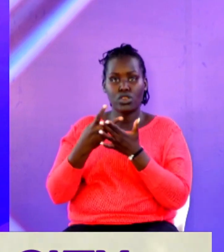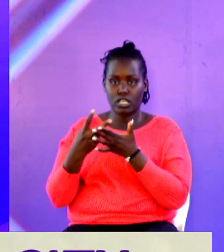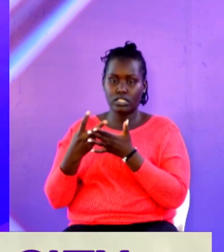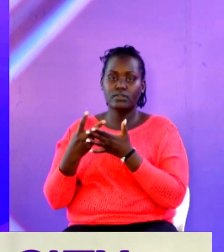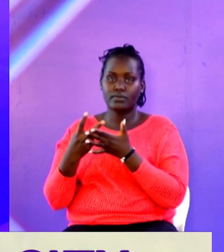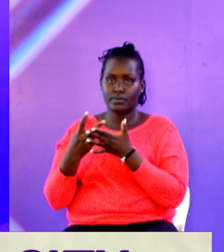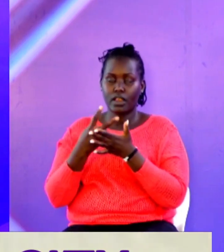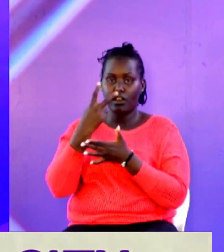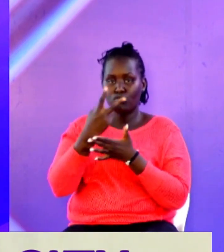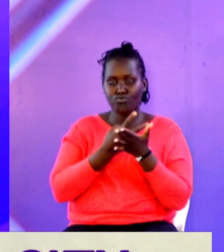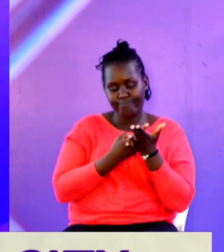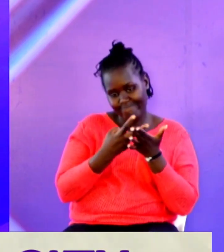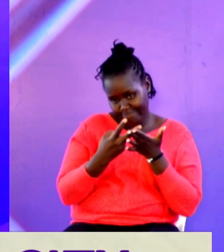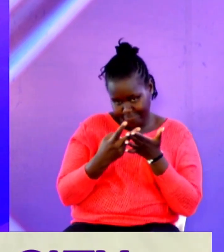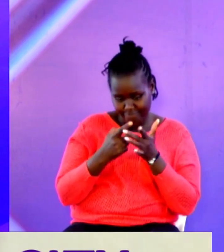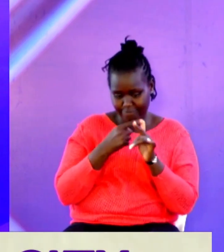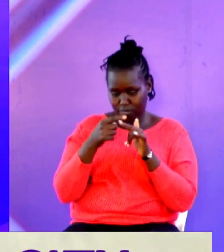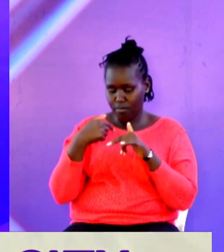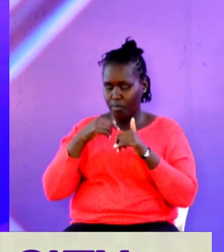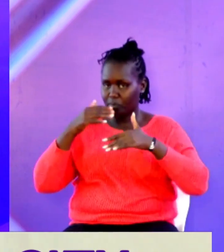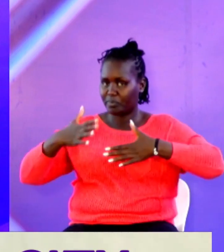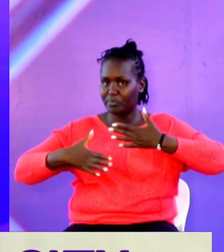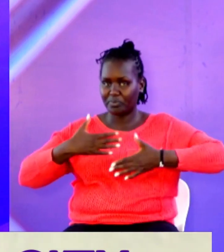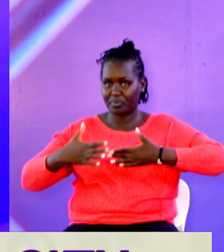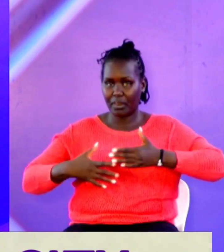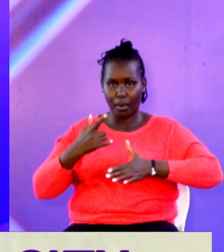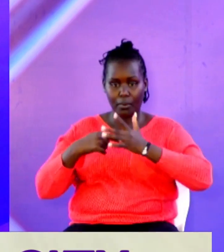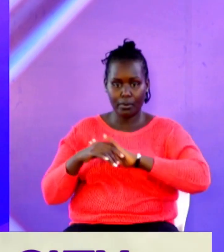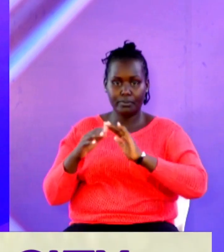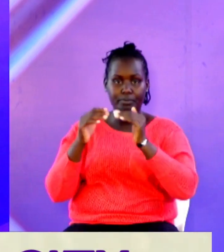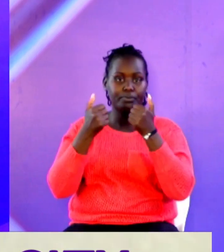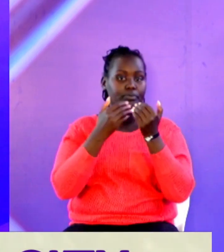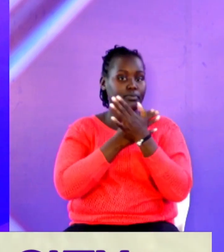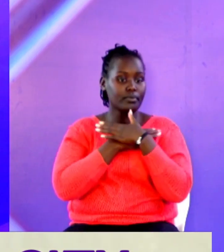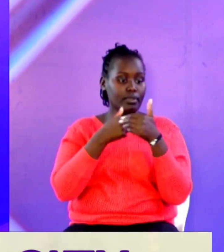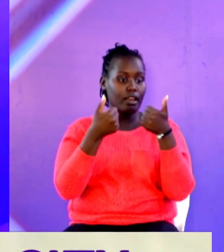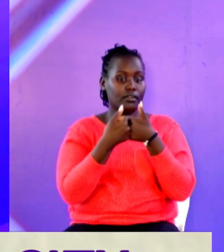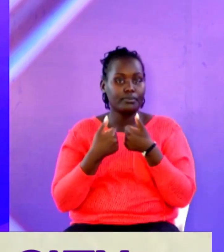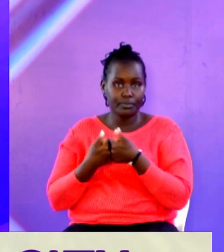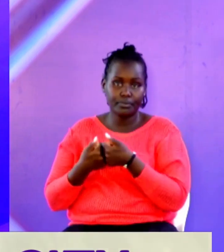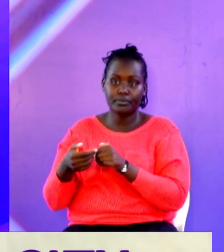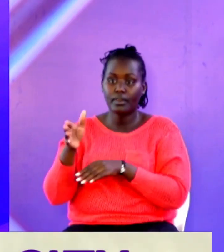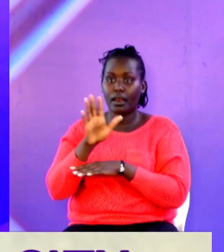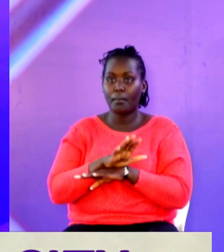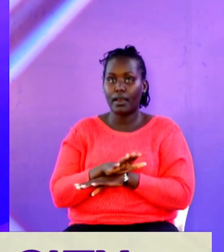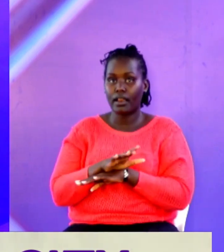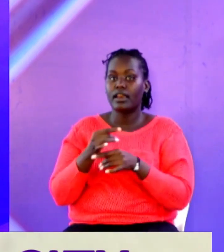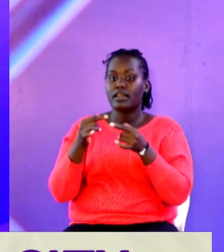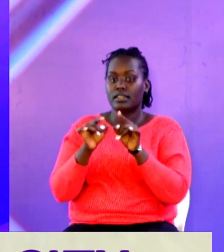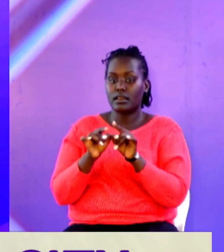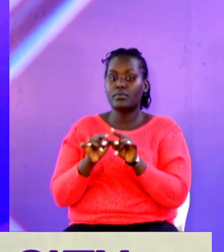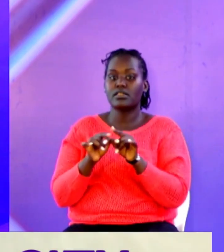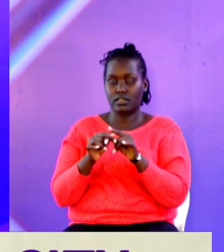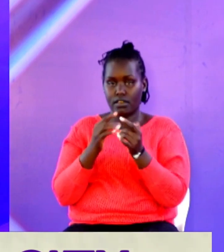And we are delighted that the friendly games are back again. And these friendly games, we shall be